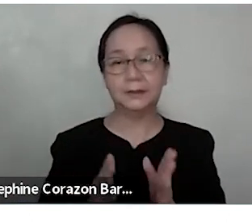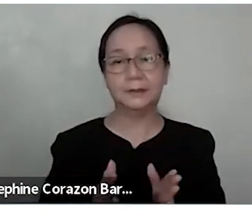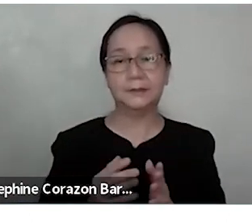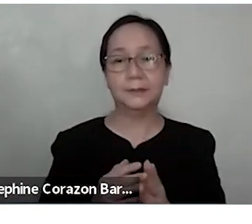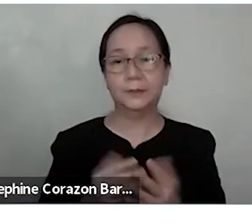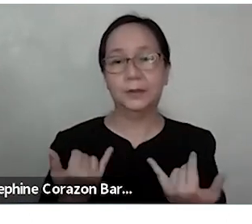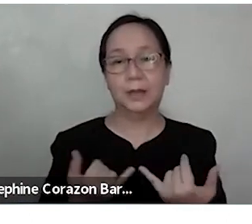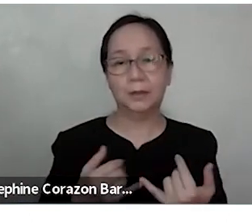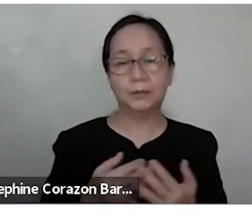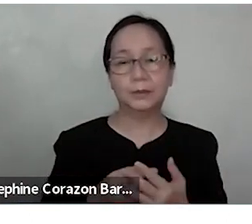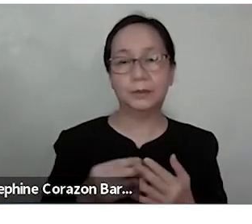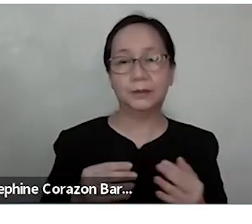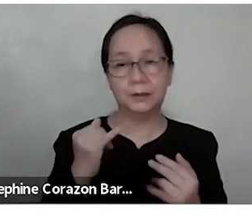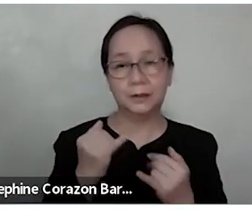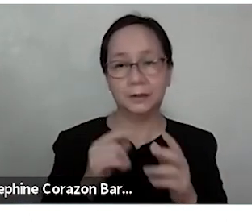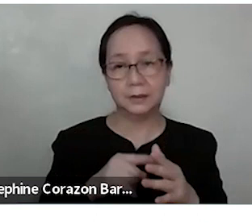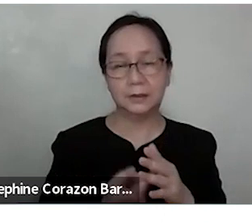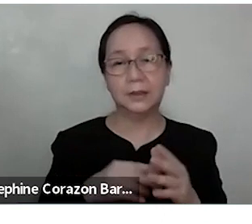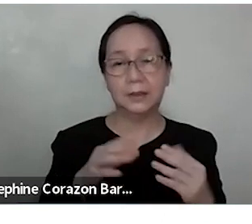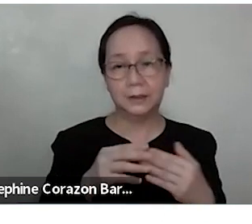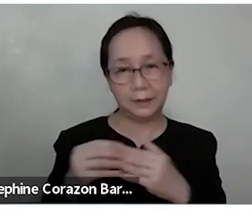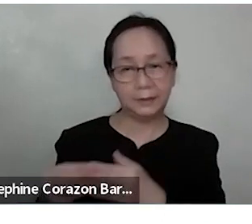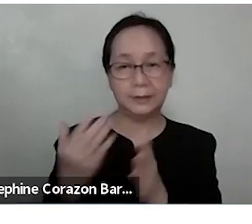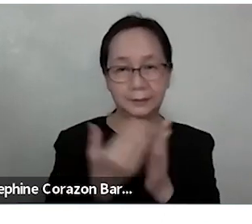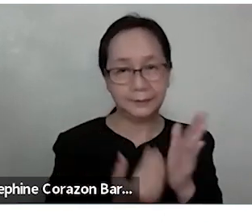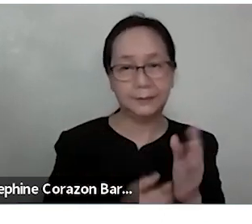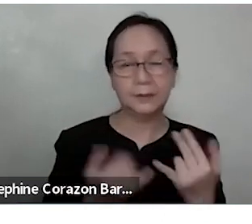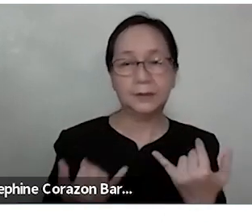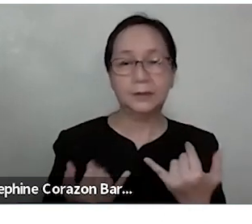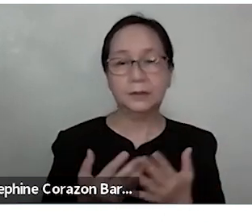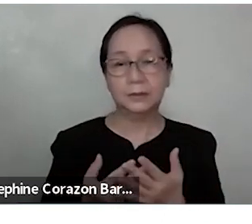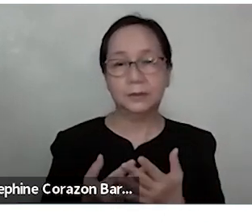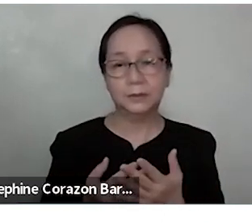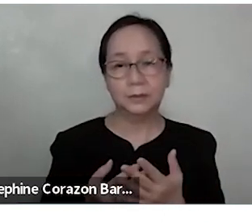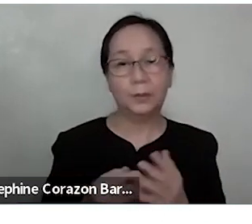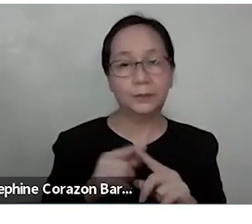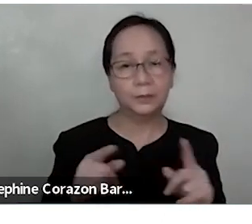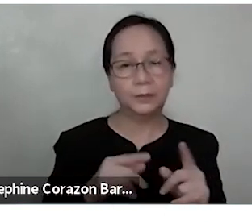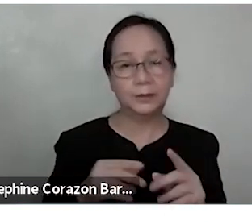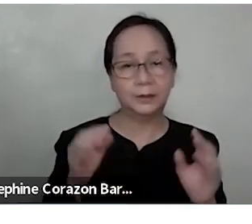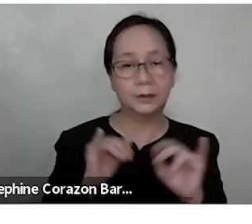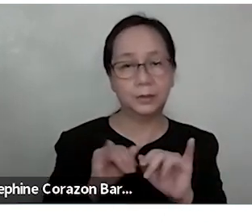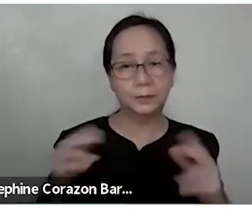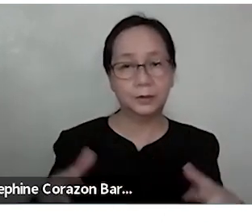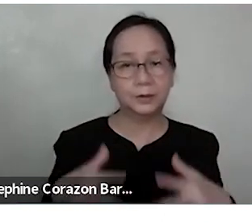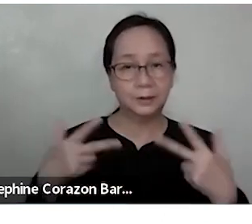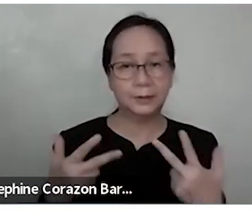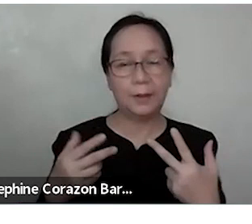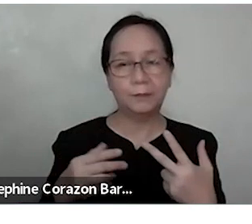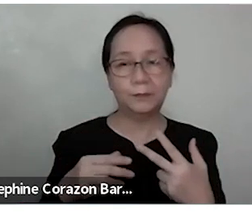Also, our initial plan for the guidelines is for it to focus on online child safeguarding, but with the issue of digital divide